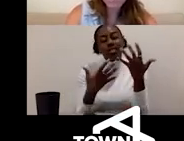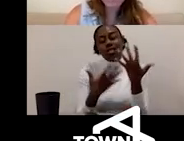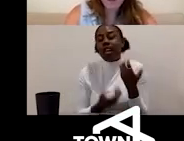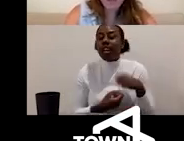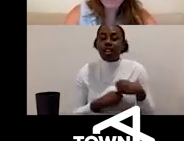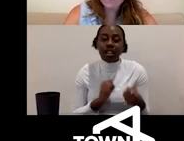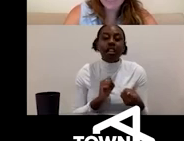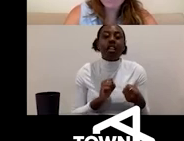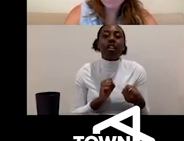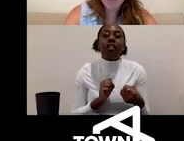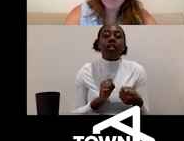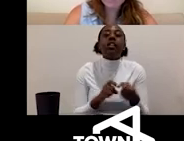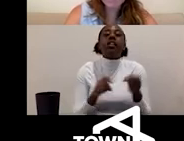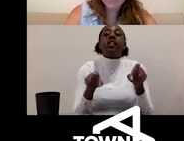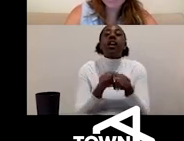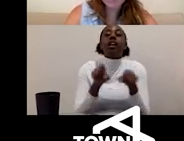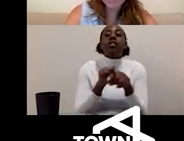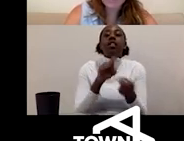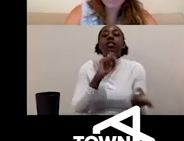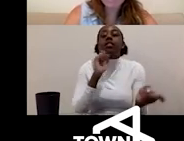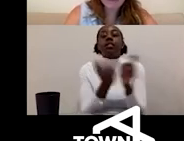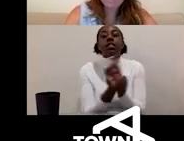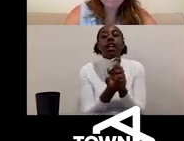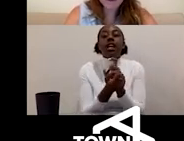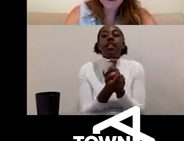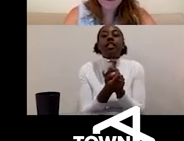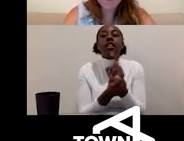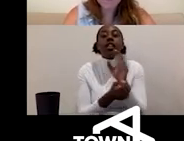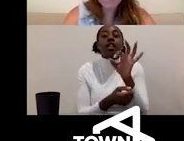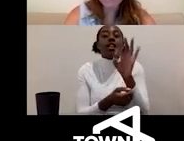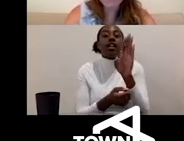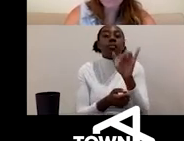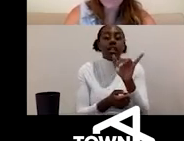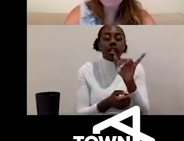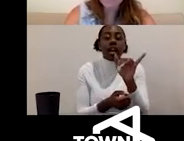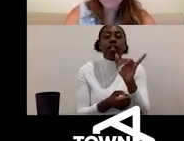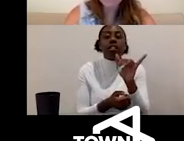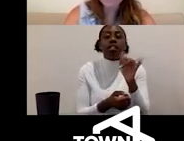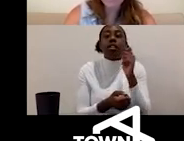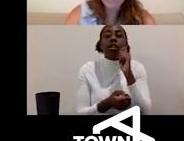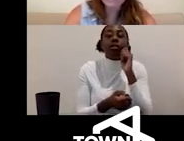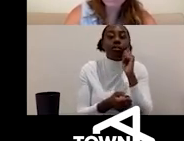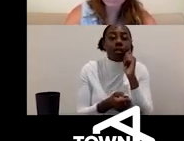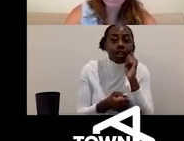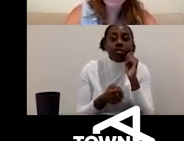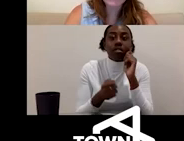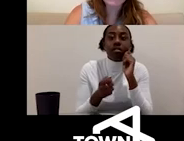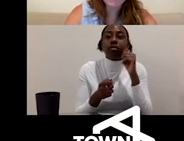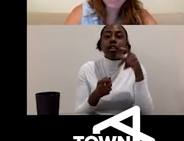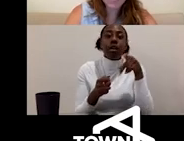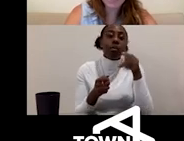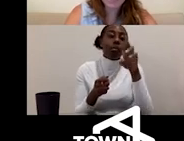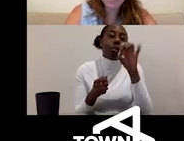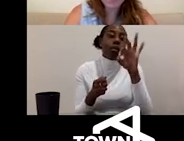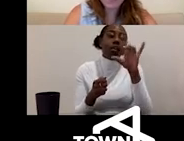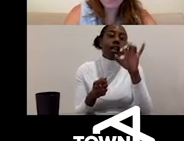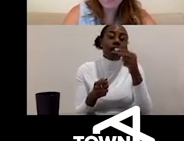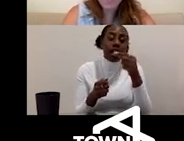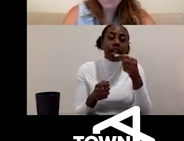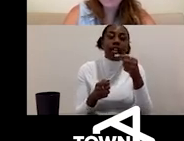It also authorized the FBI's racial and ethnic mapping program, which allowed the FBI to collect demographic